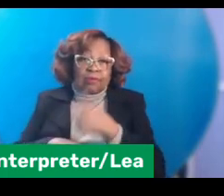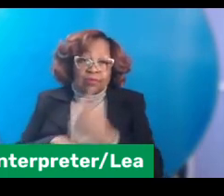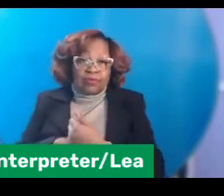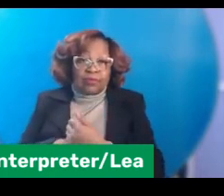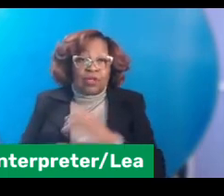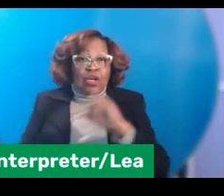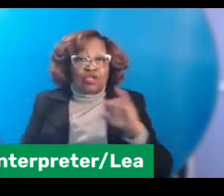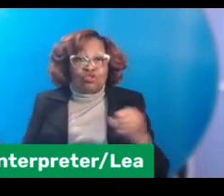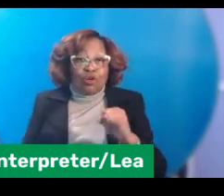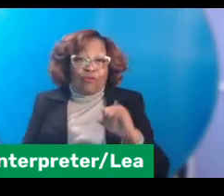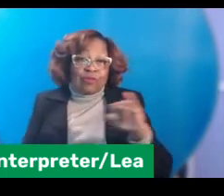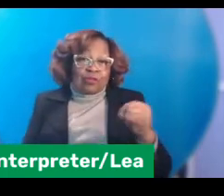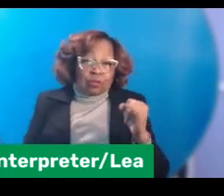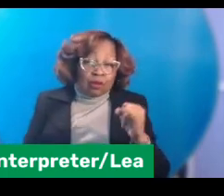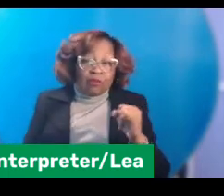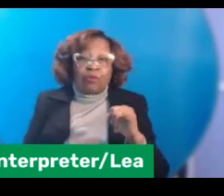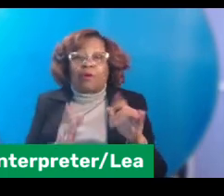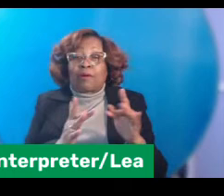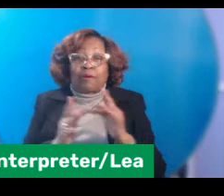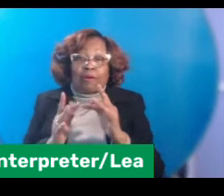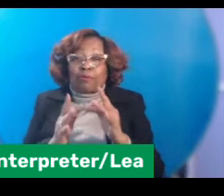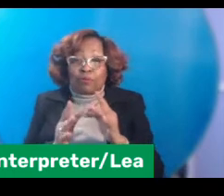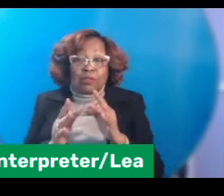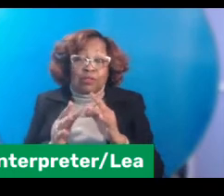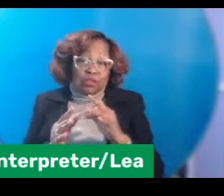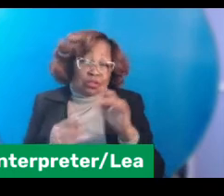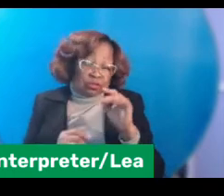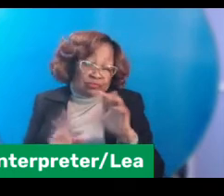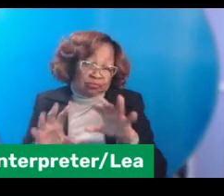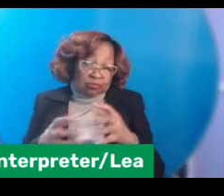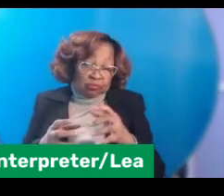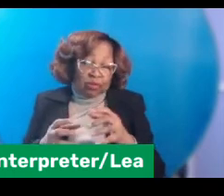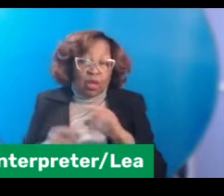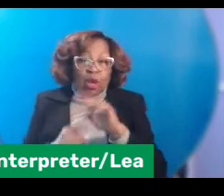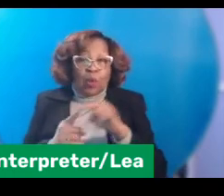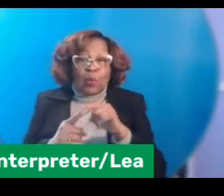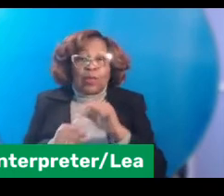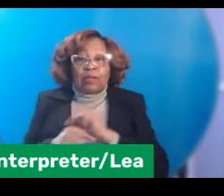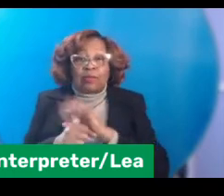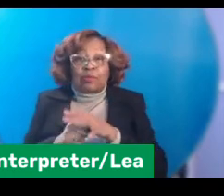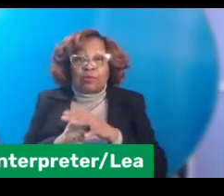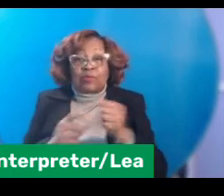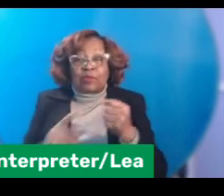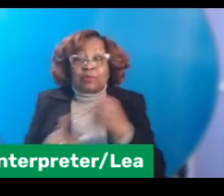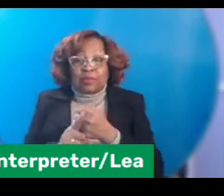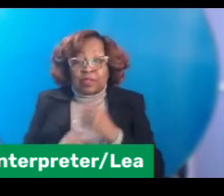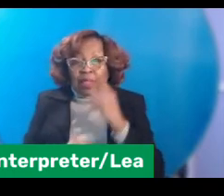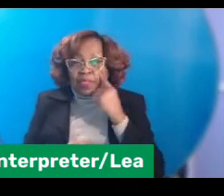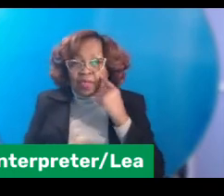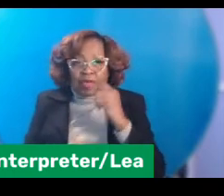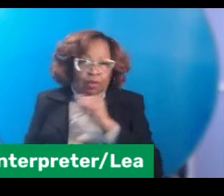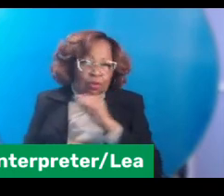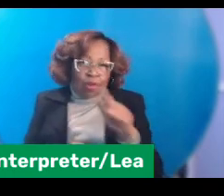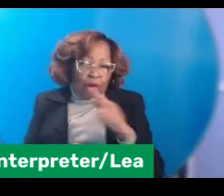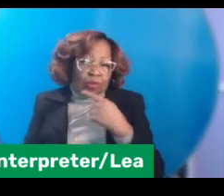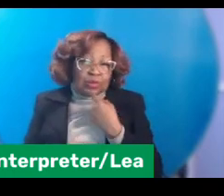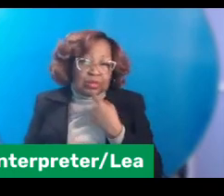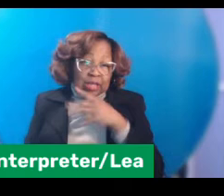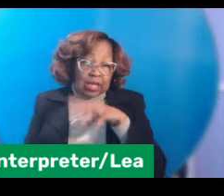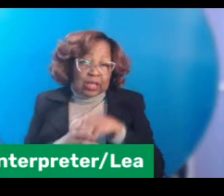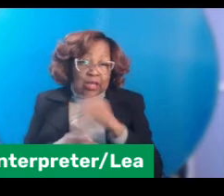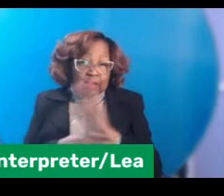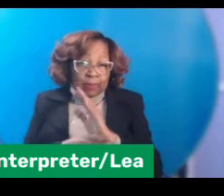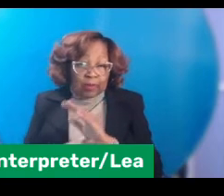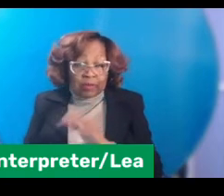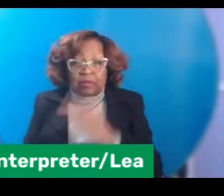Jehovah Jireh Outreach Ministry. When the pandemic hit, I think all of us, and like was mentioned in the video, and the